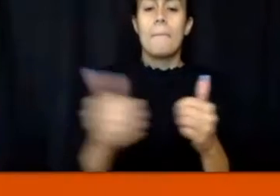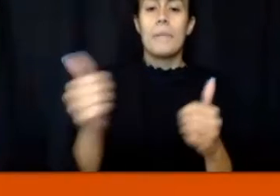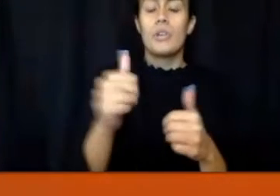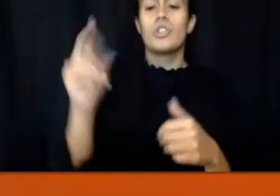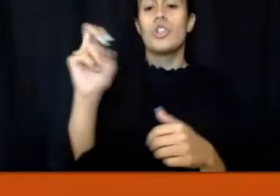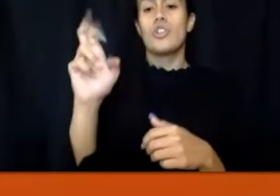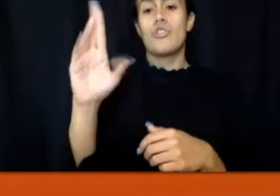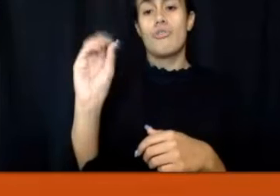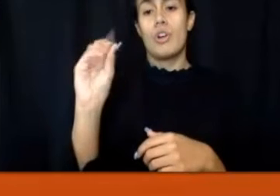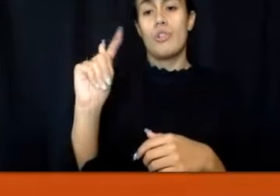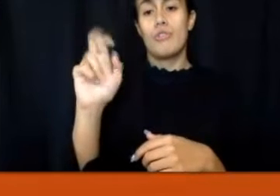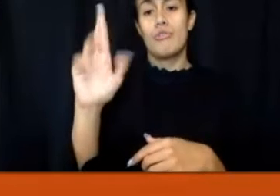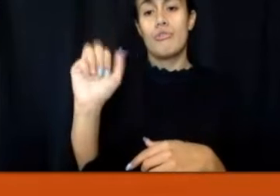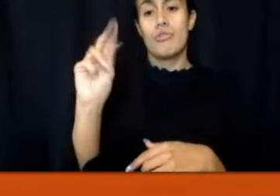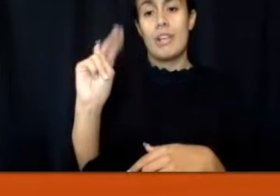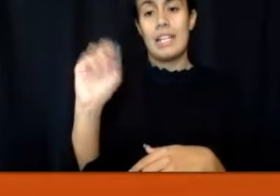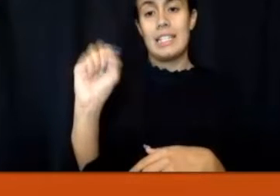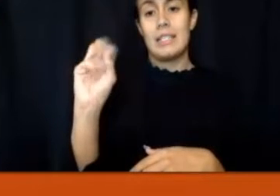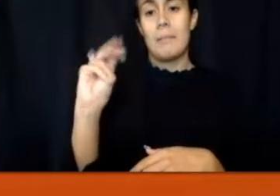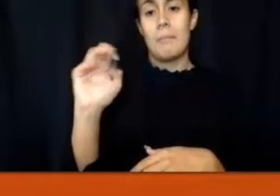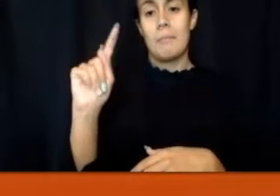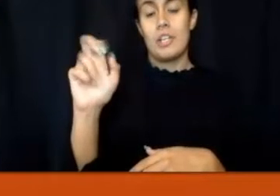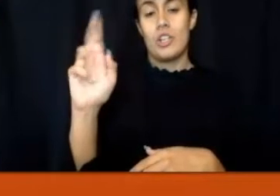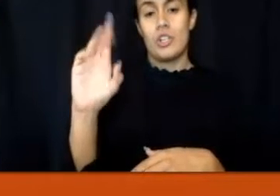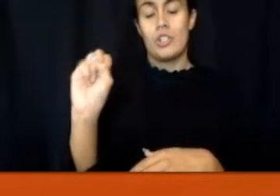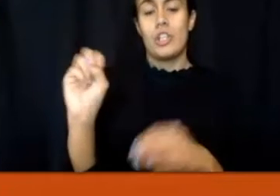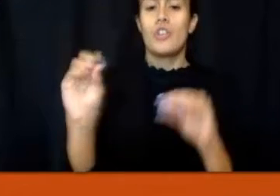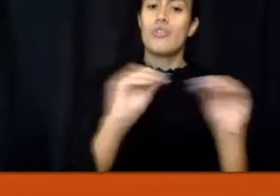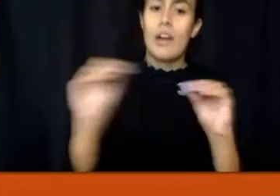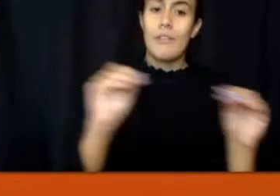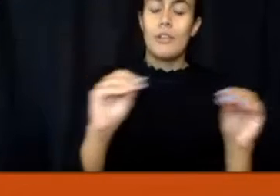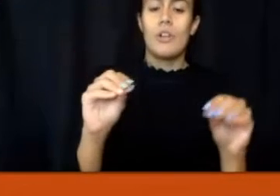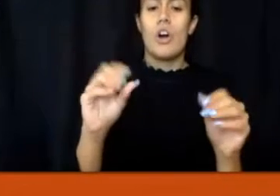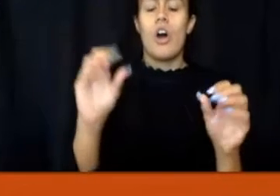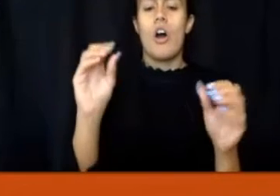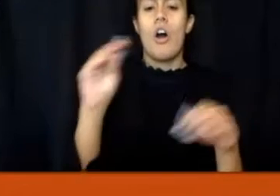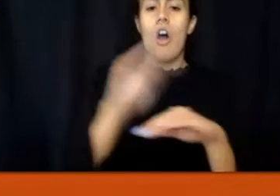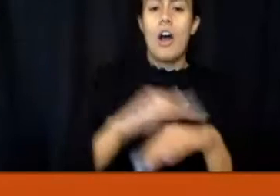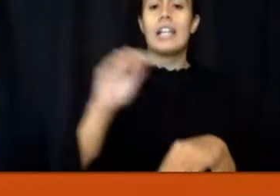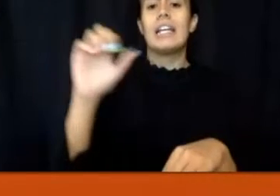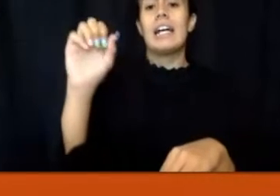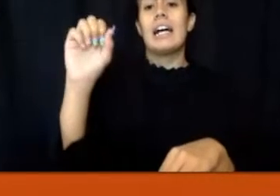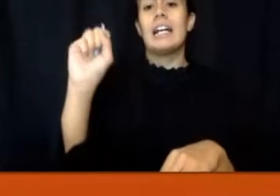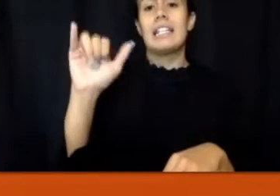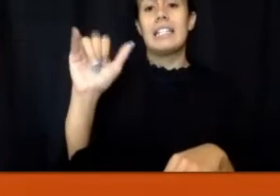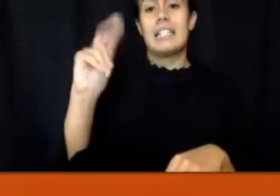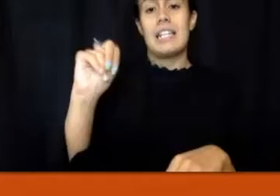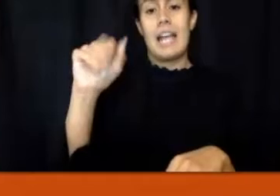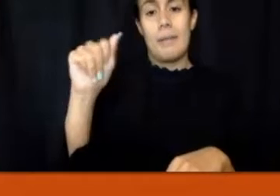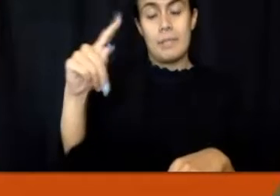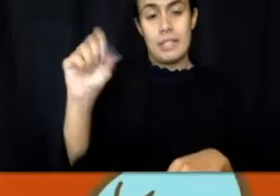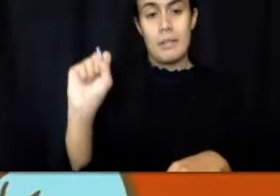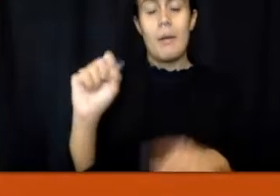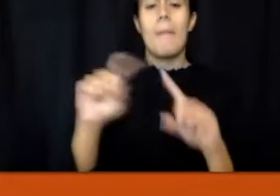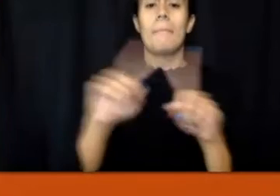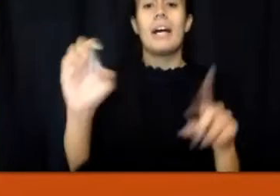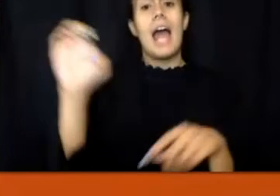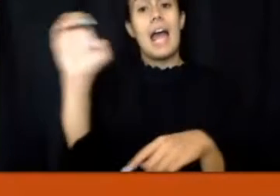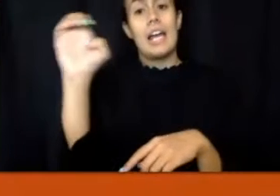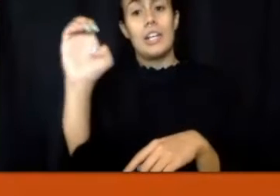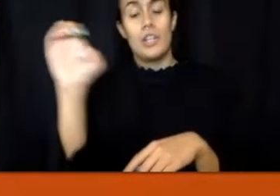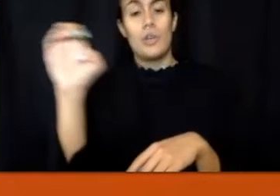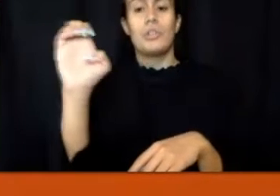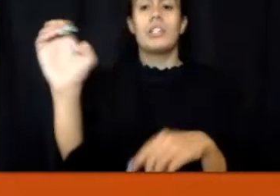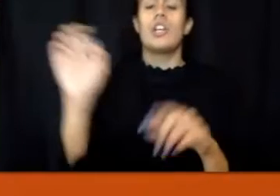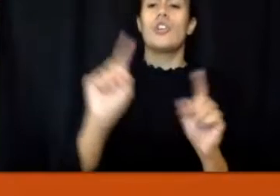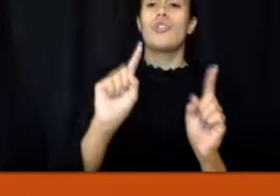neurotransmitters travel from one neuron to the next through a synapse to propagate a message. But endocannabinoids travel